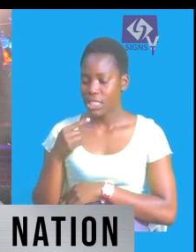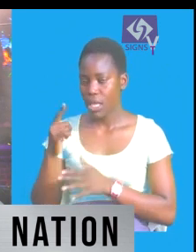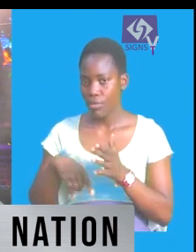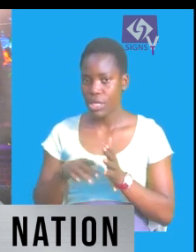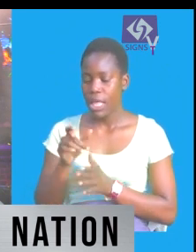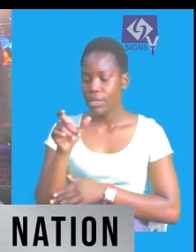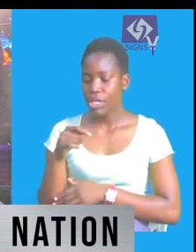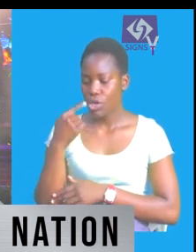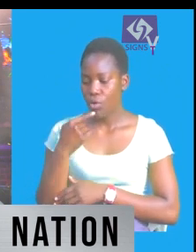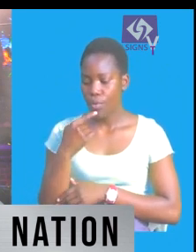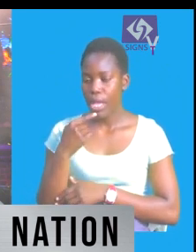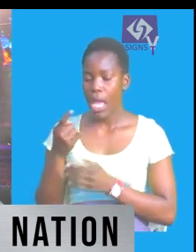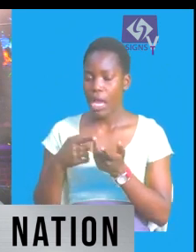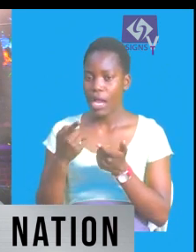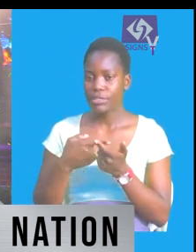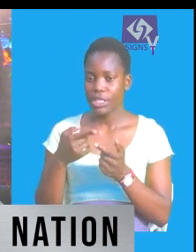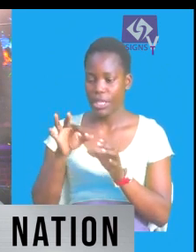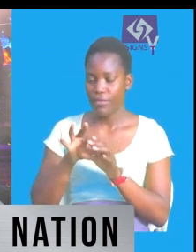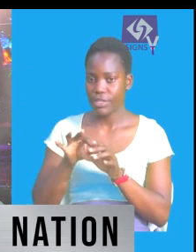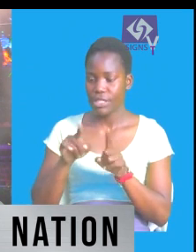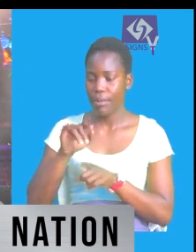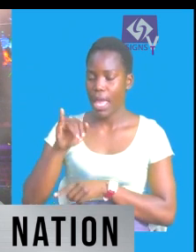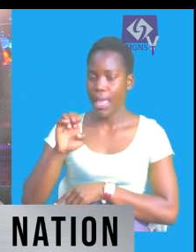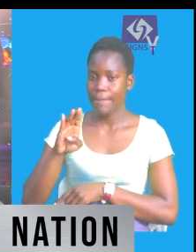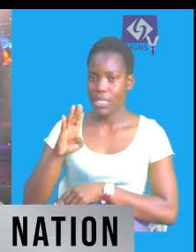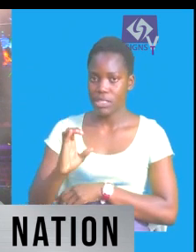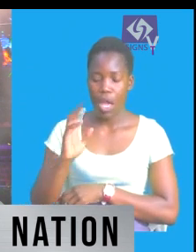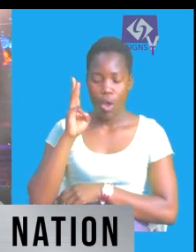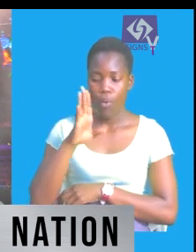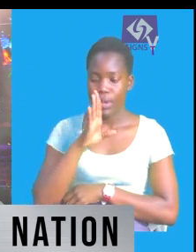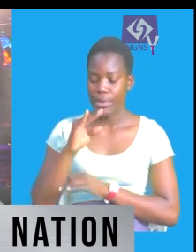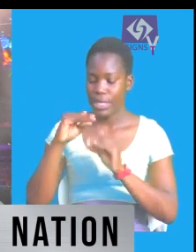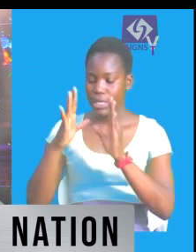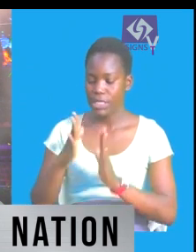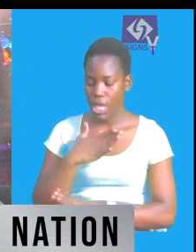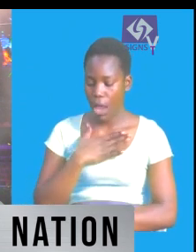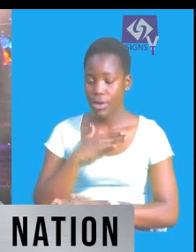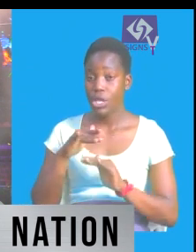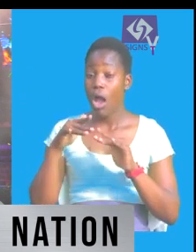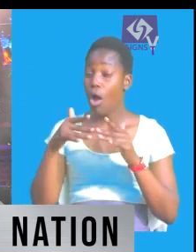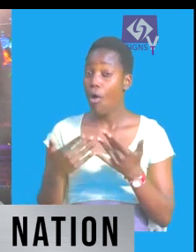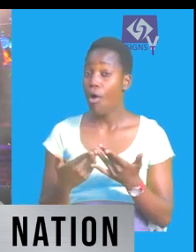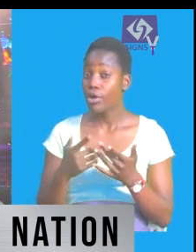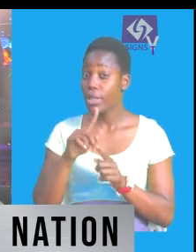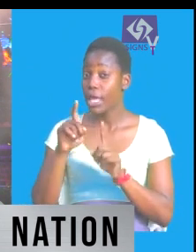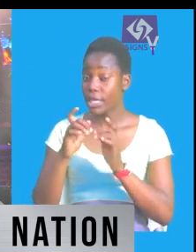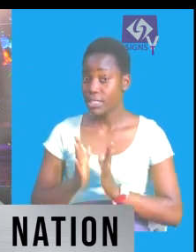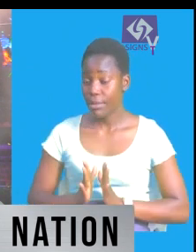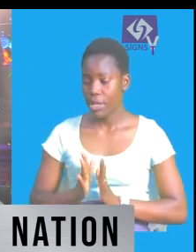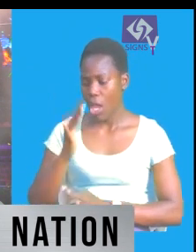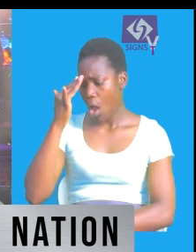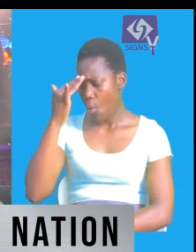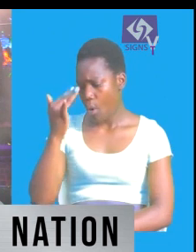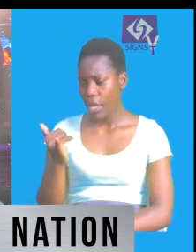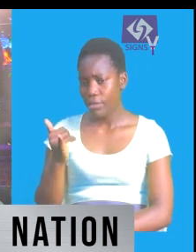whoever will be counting the votes as IEBC Right. will be our teacher or the examiner. Why do